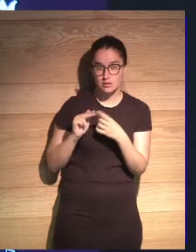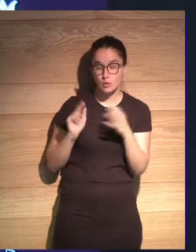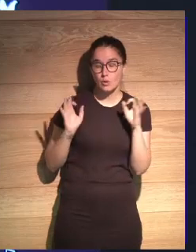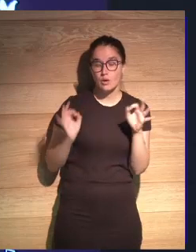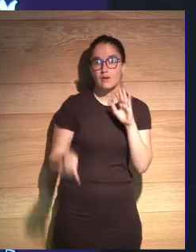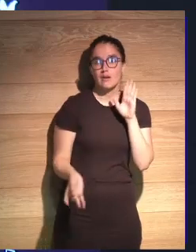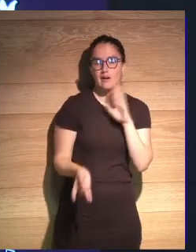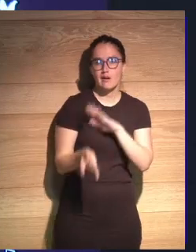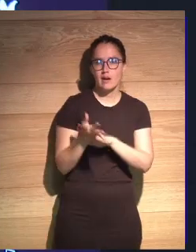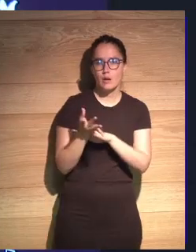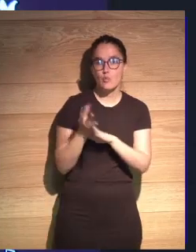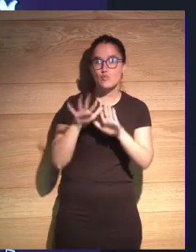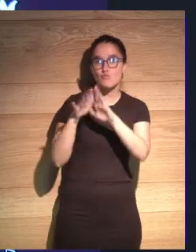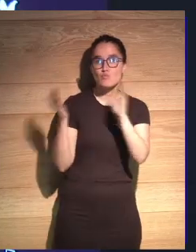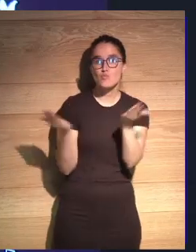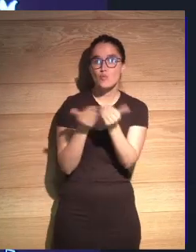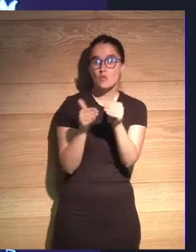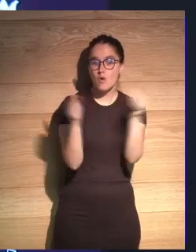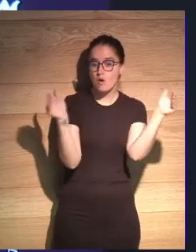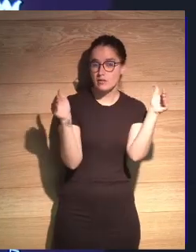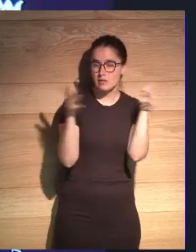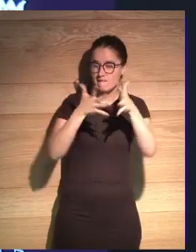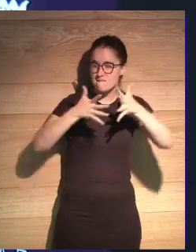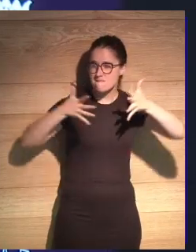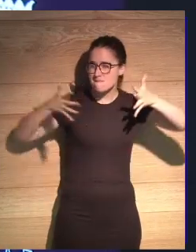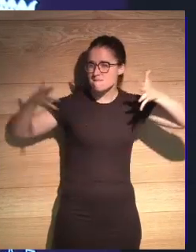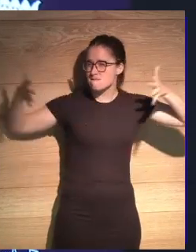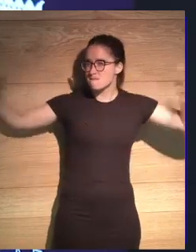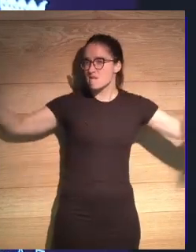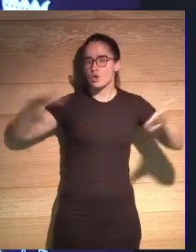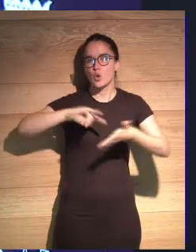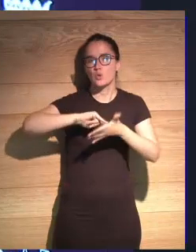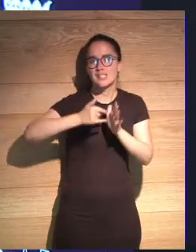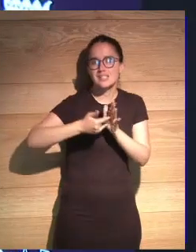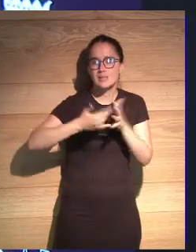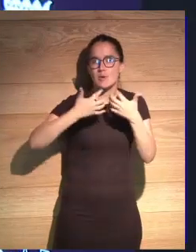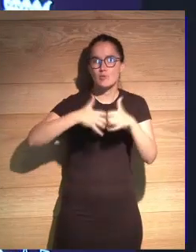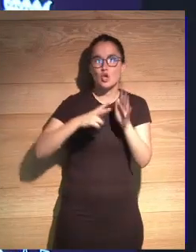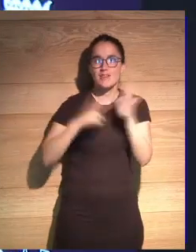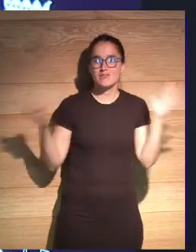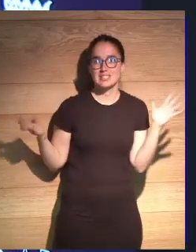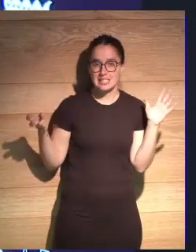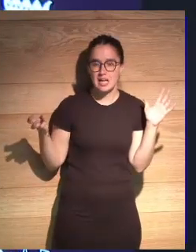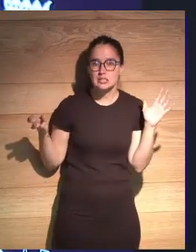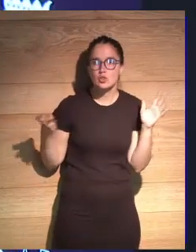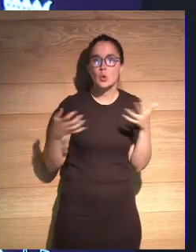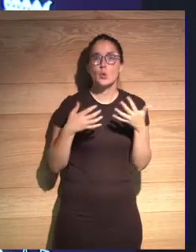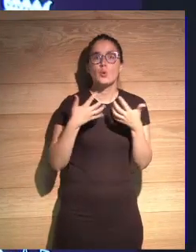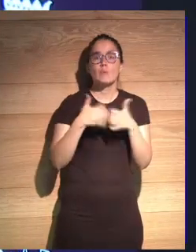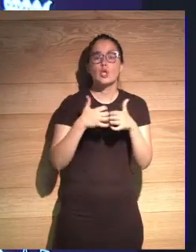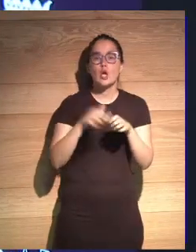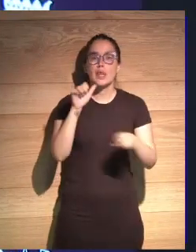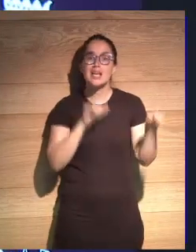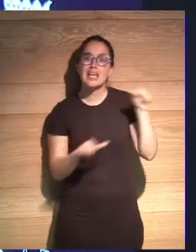Nintendo has given us many tools. It has created a huge open world with